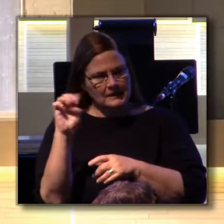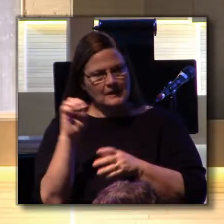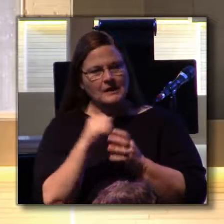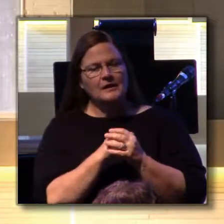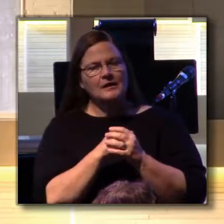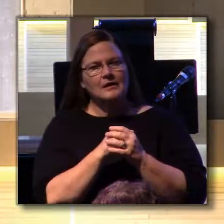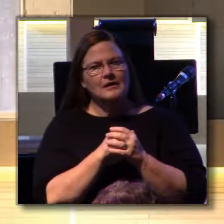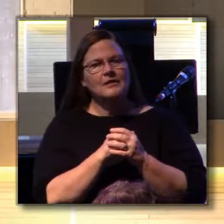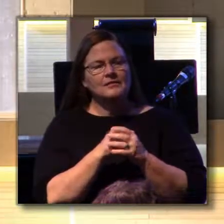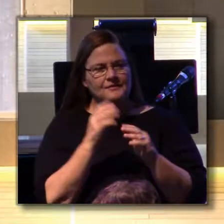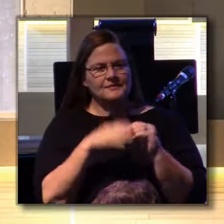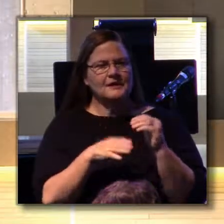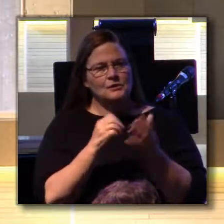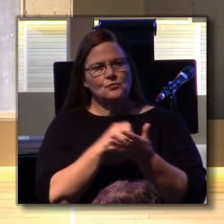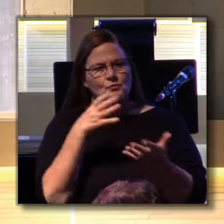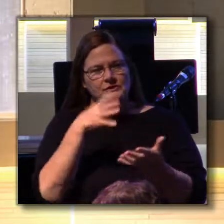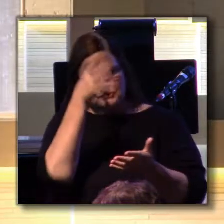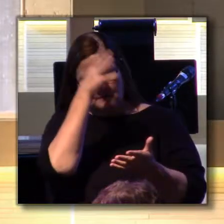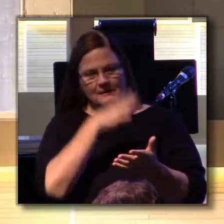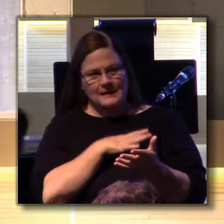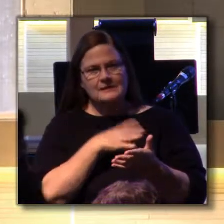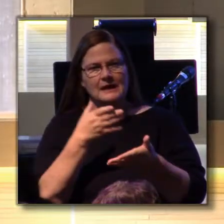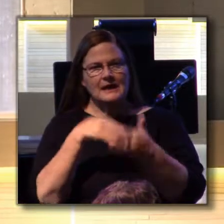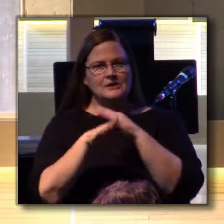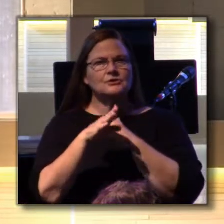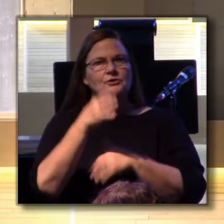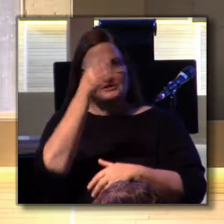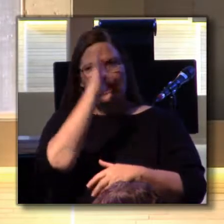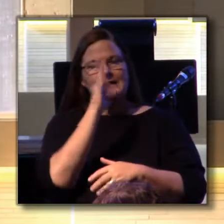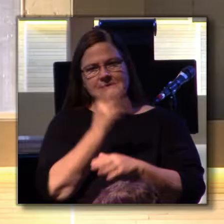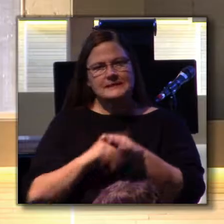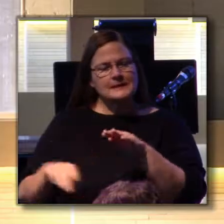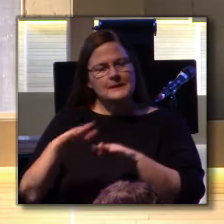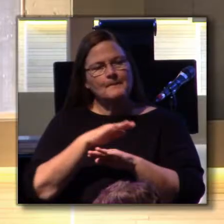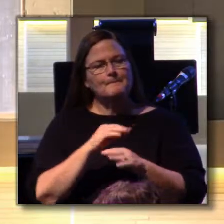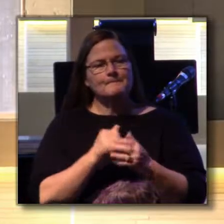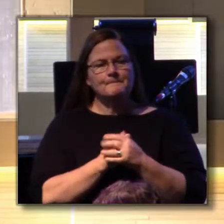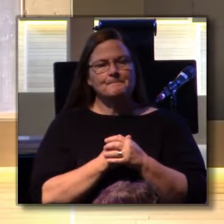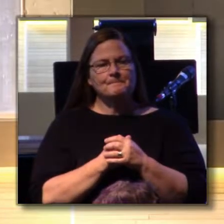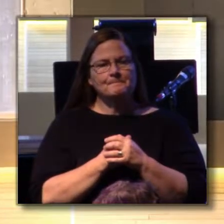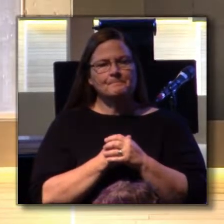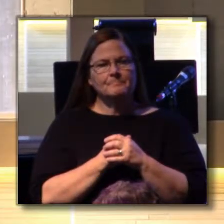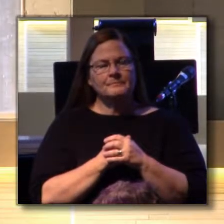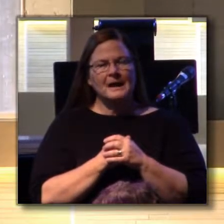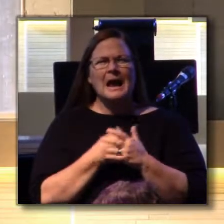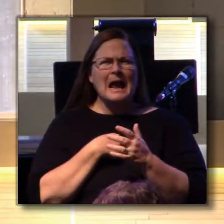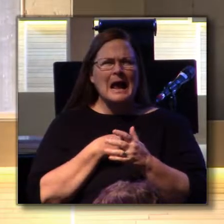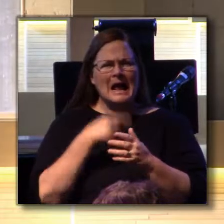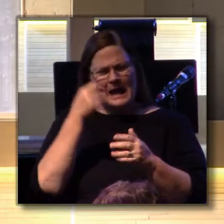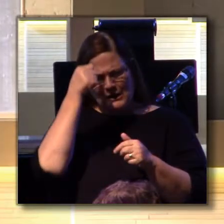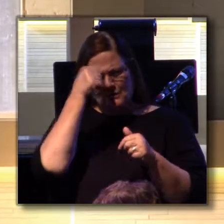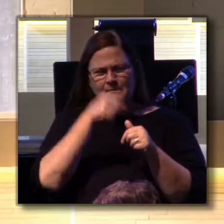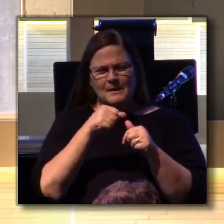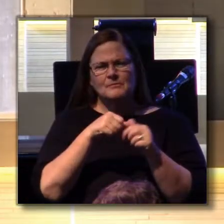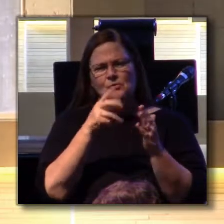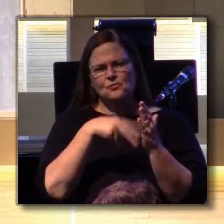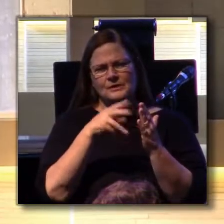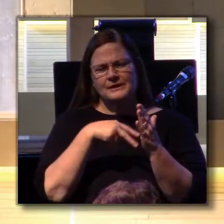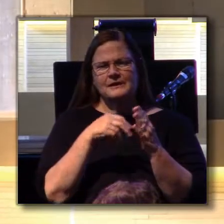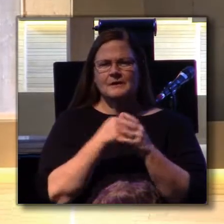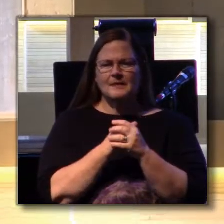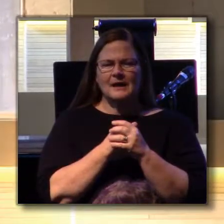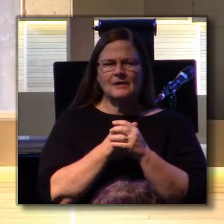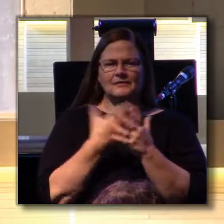said that? Now, I remember reading somewhere about there's a gate, a small gate, a low gate, and the